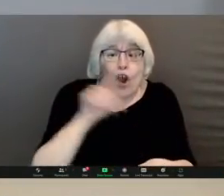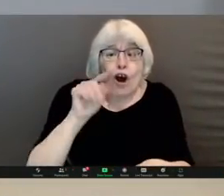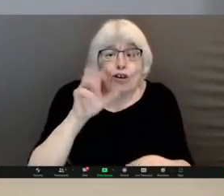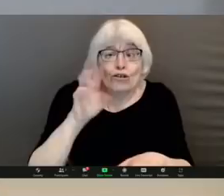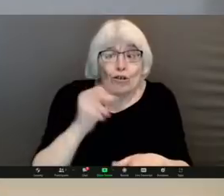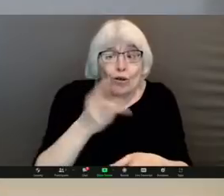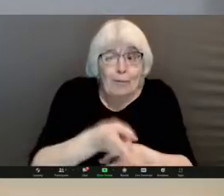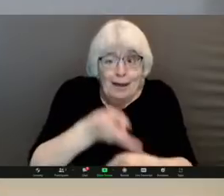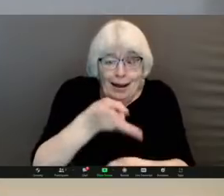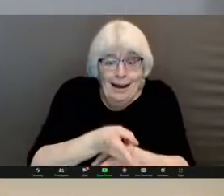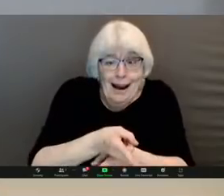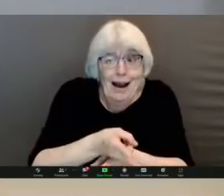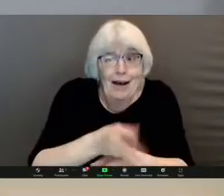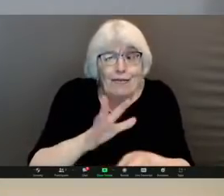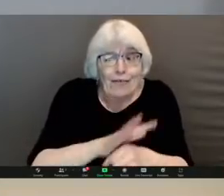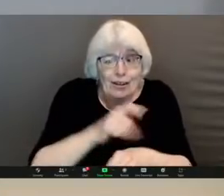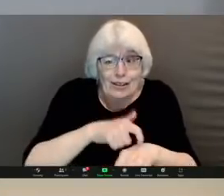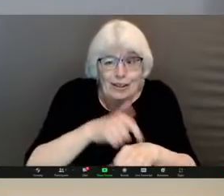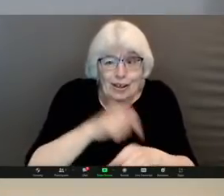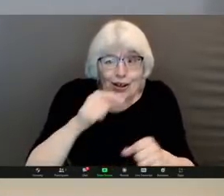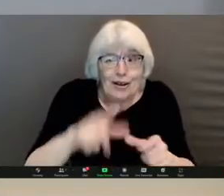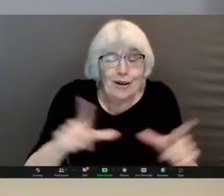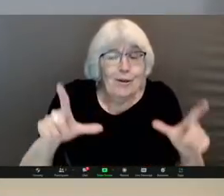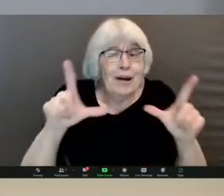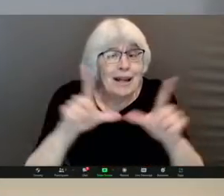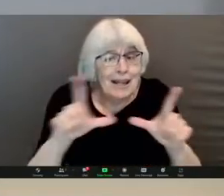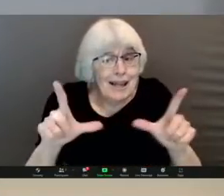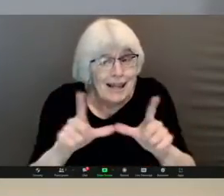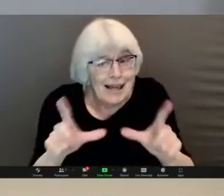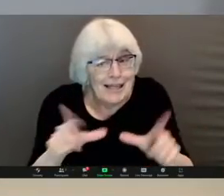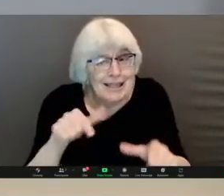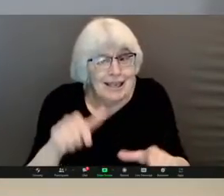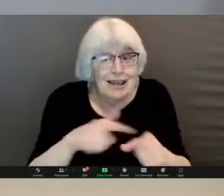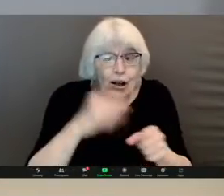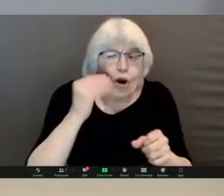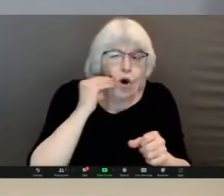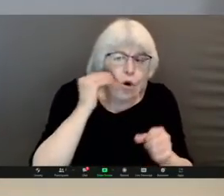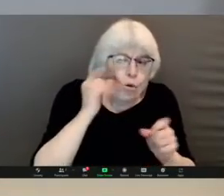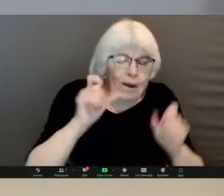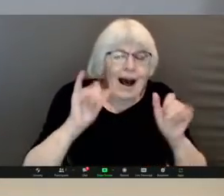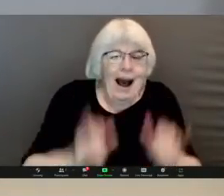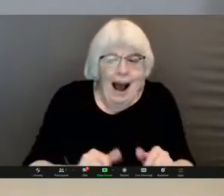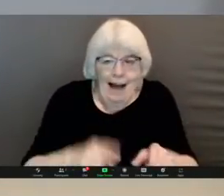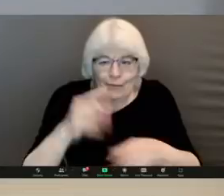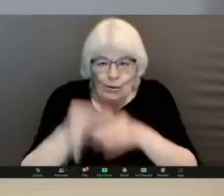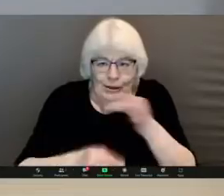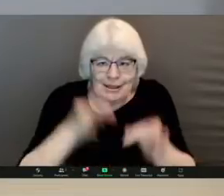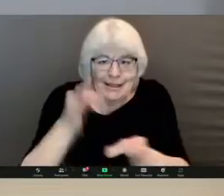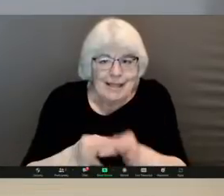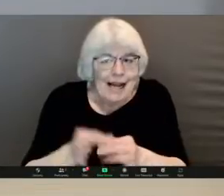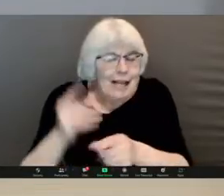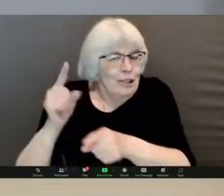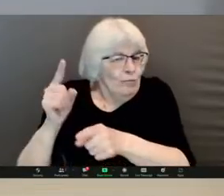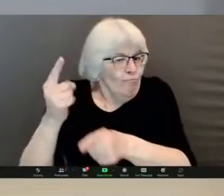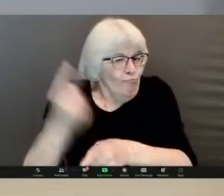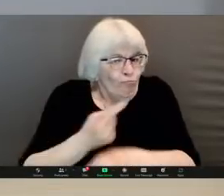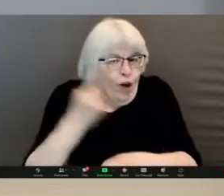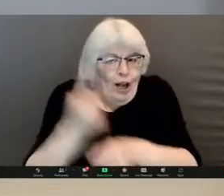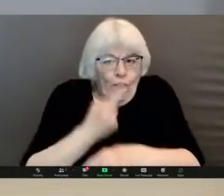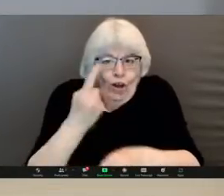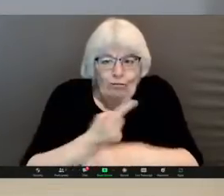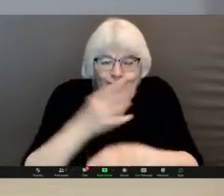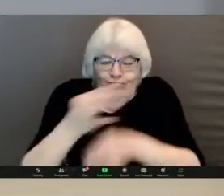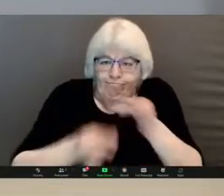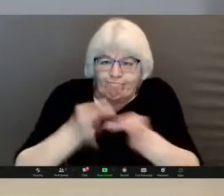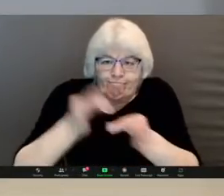facilities throughout the province are required to be routinely tested for COVID-19. We know that residents in our care facilities, many of whom are seniors, are